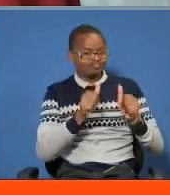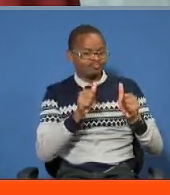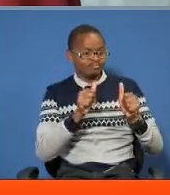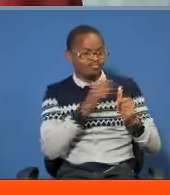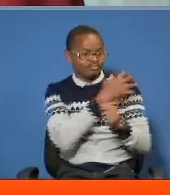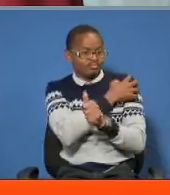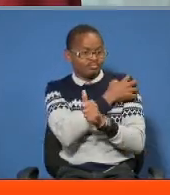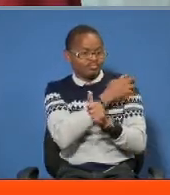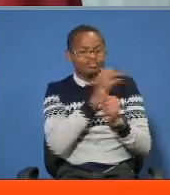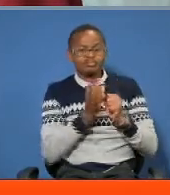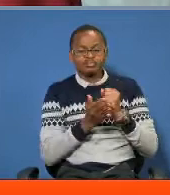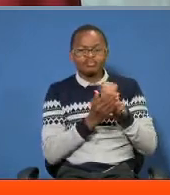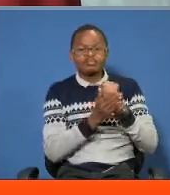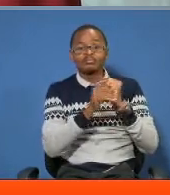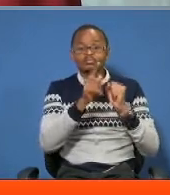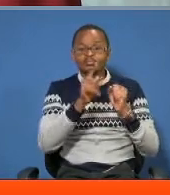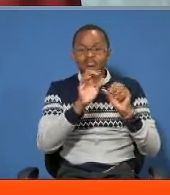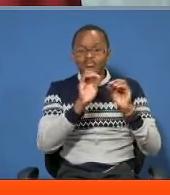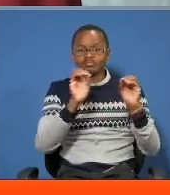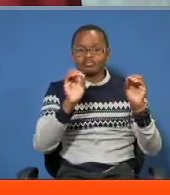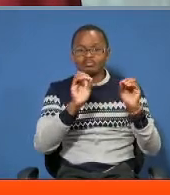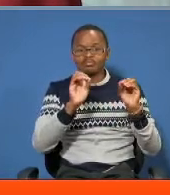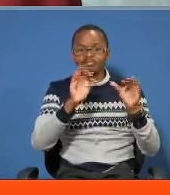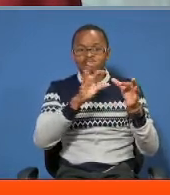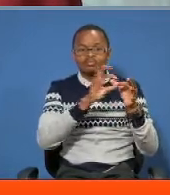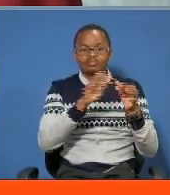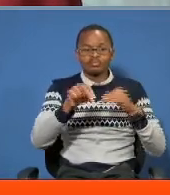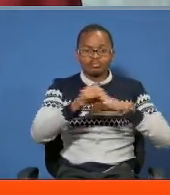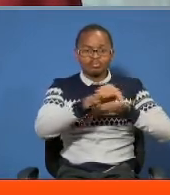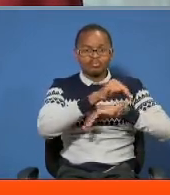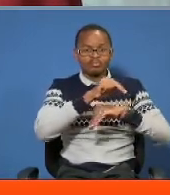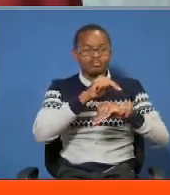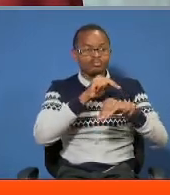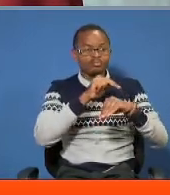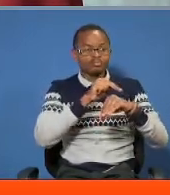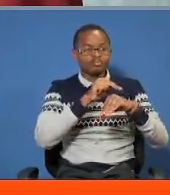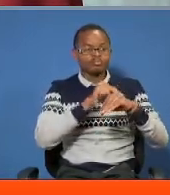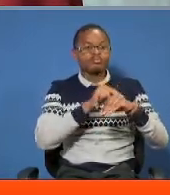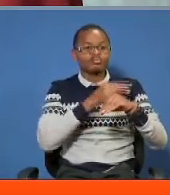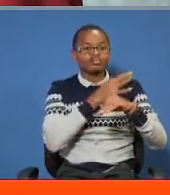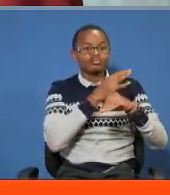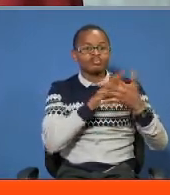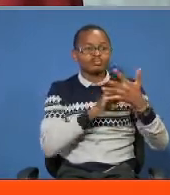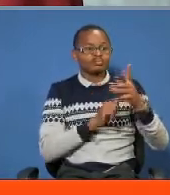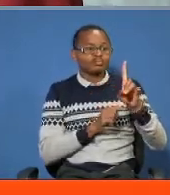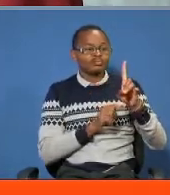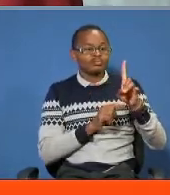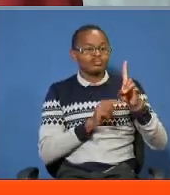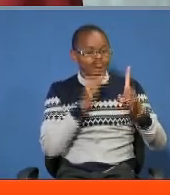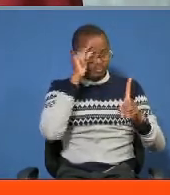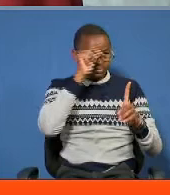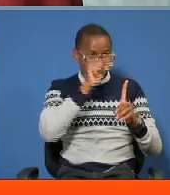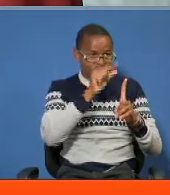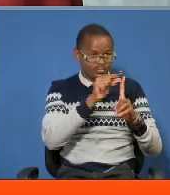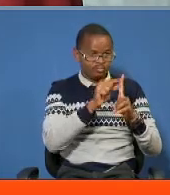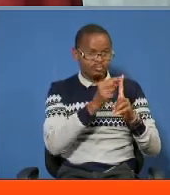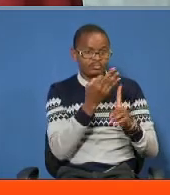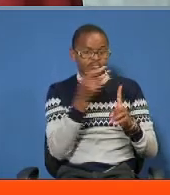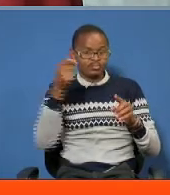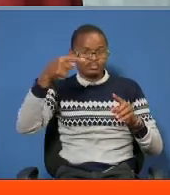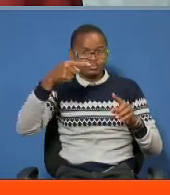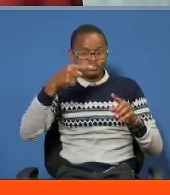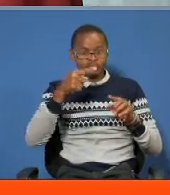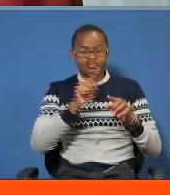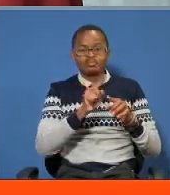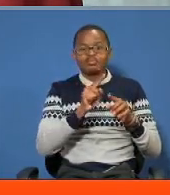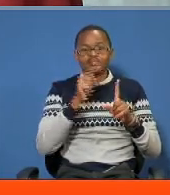are equipped and empowered. They will assist you. They will be your linkage to the national entities. And one of our goals, I mean, I've been there 3